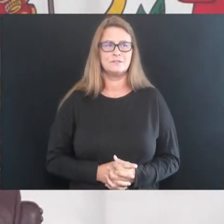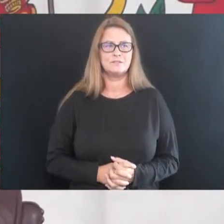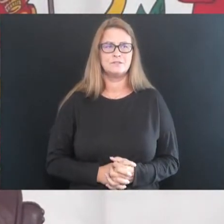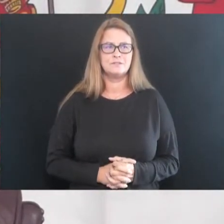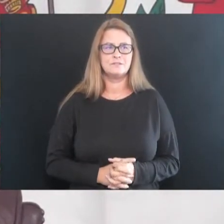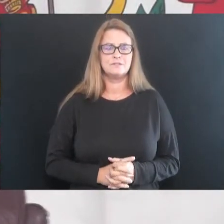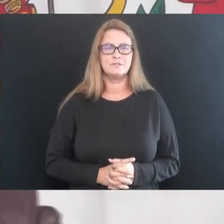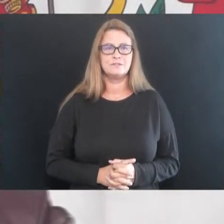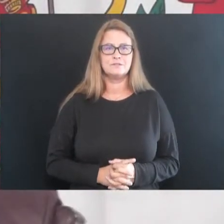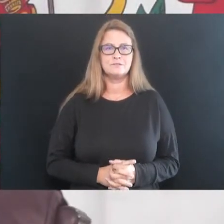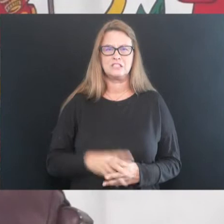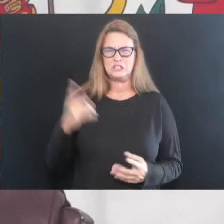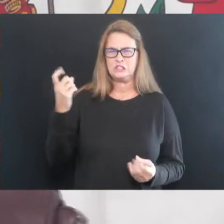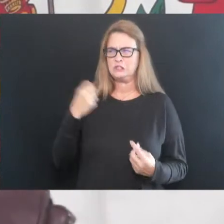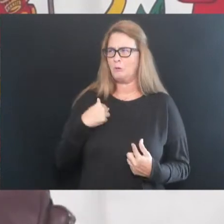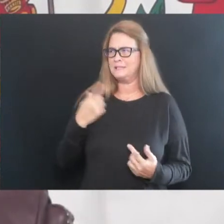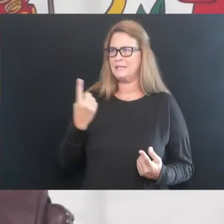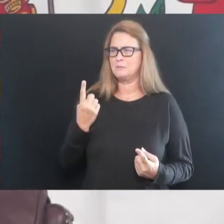okay.